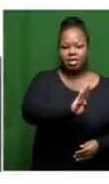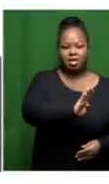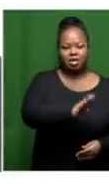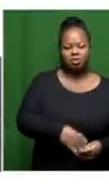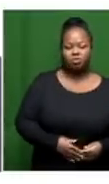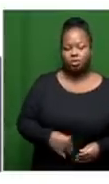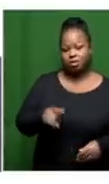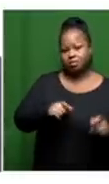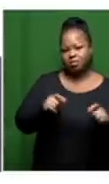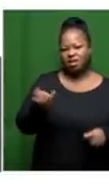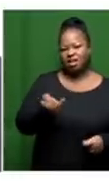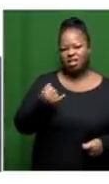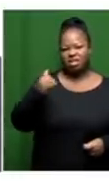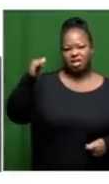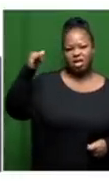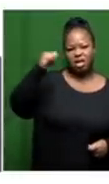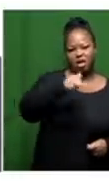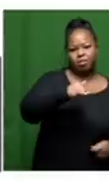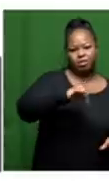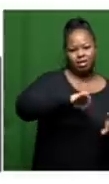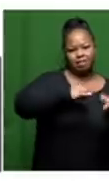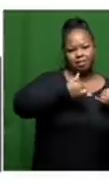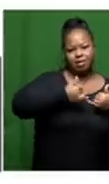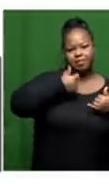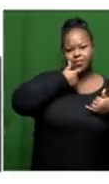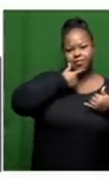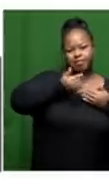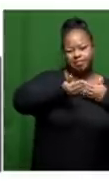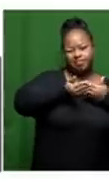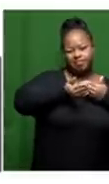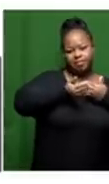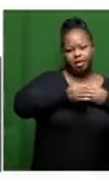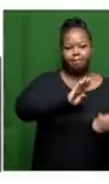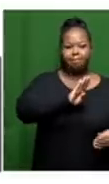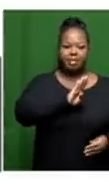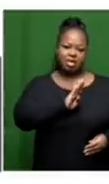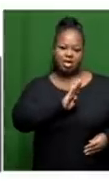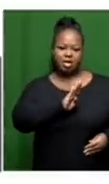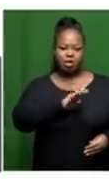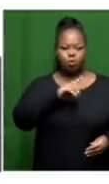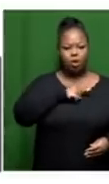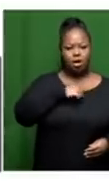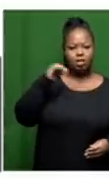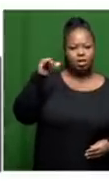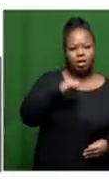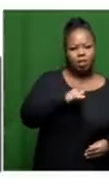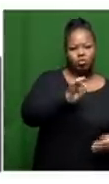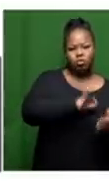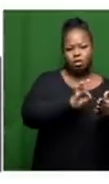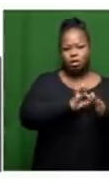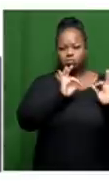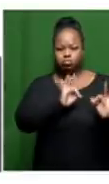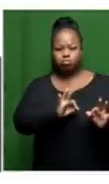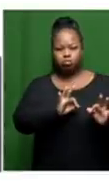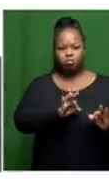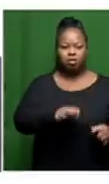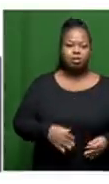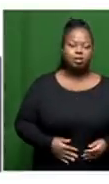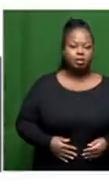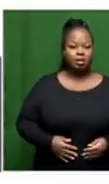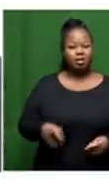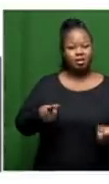like probably the airport company would be close to a B in terms of keeping the airports up and so on.